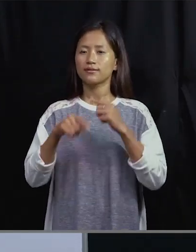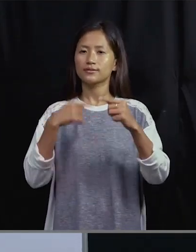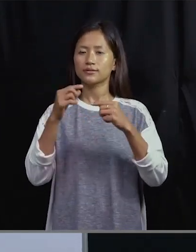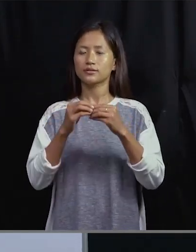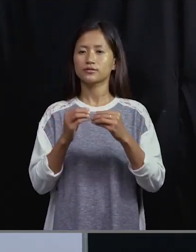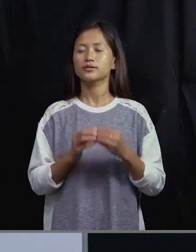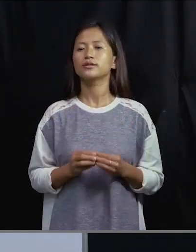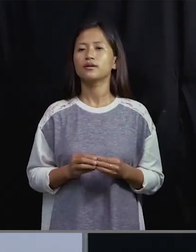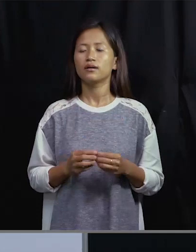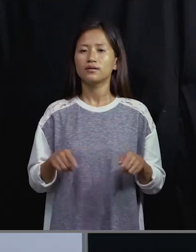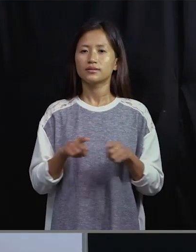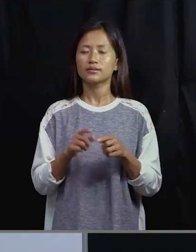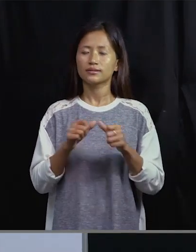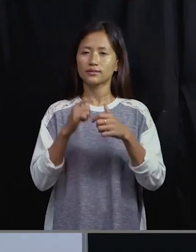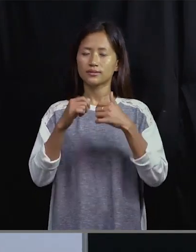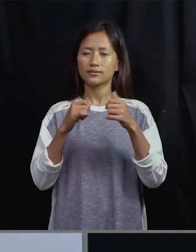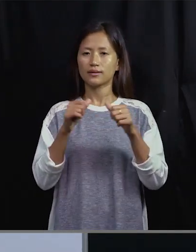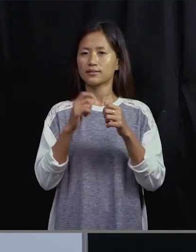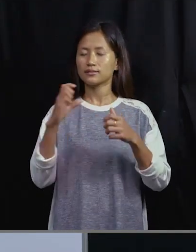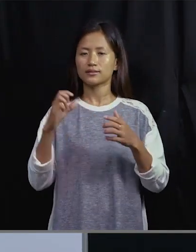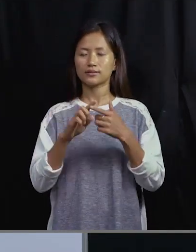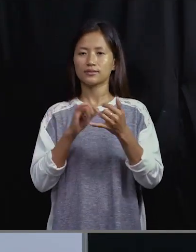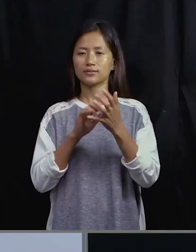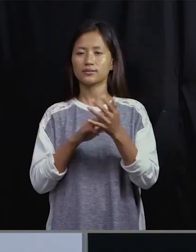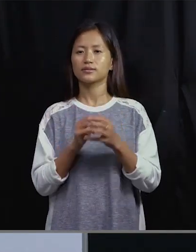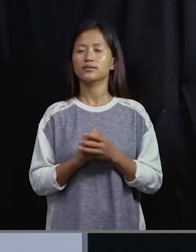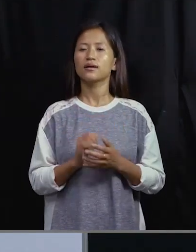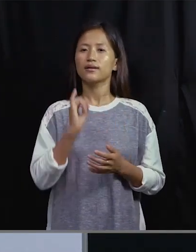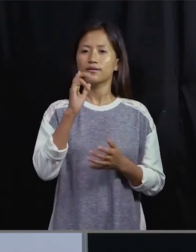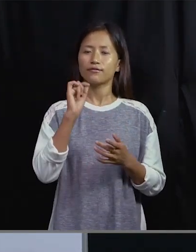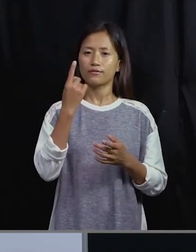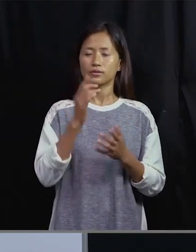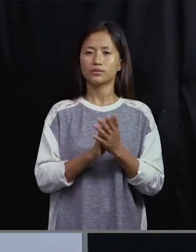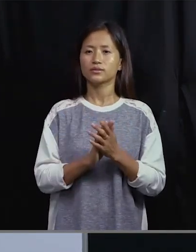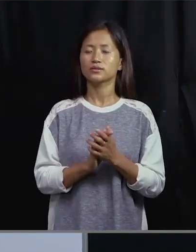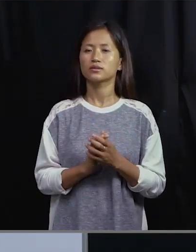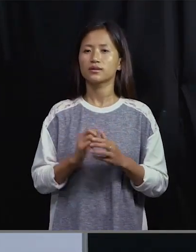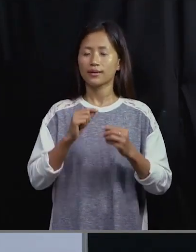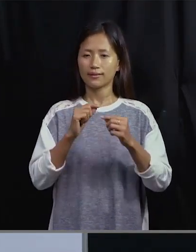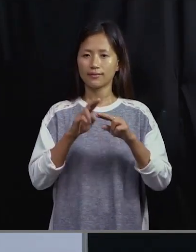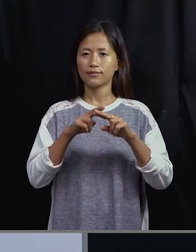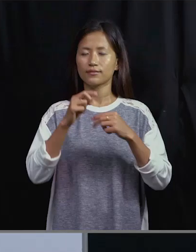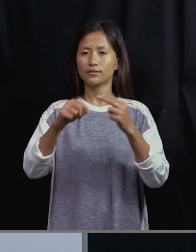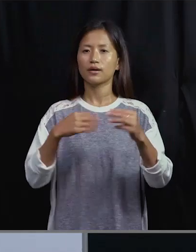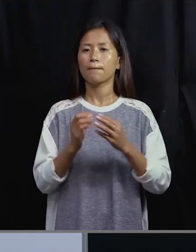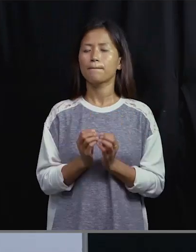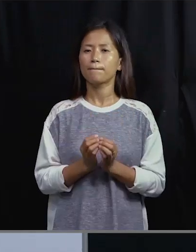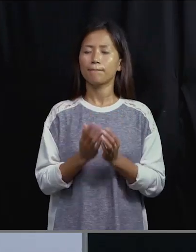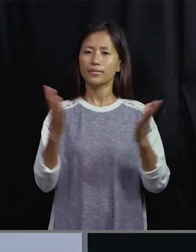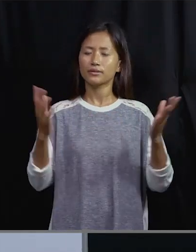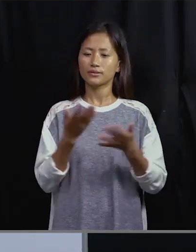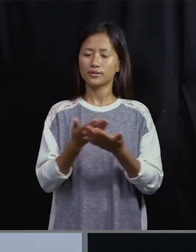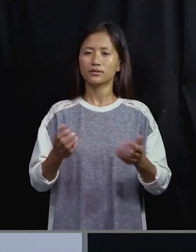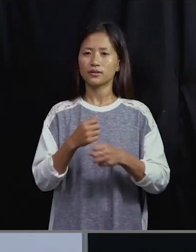assembling industry. Now, what is analytical industry? Here in this industry, many things are